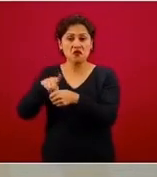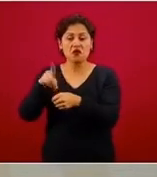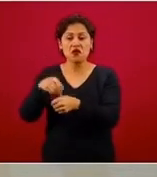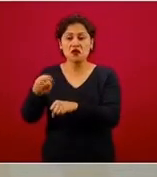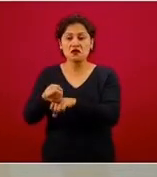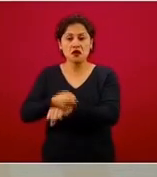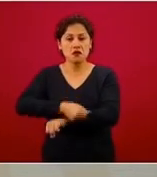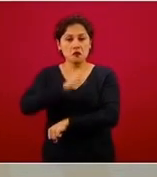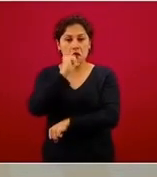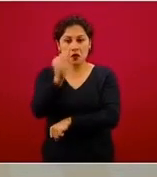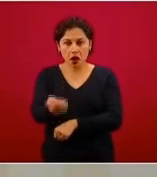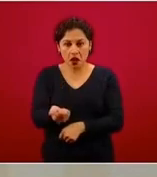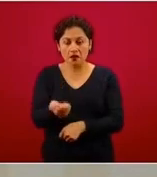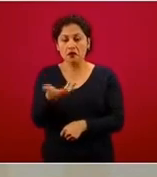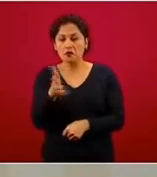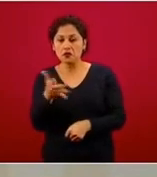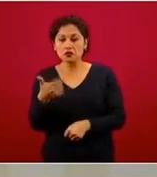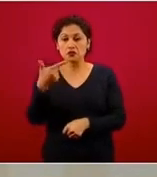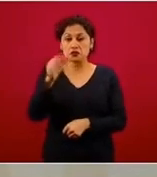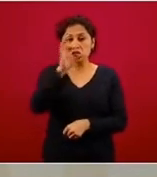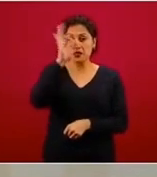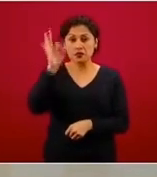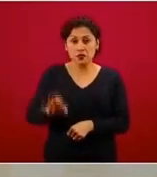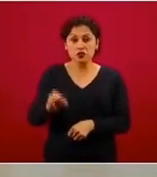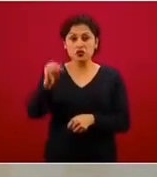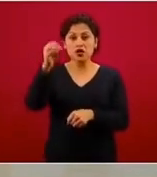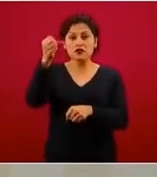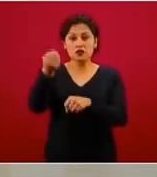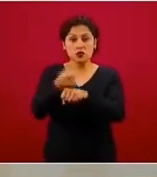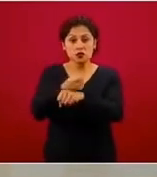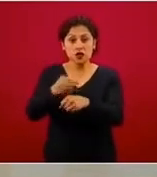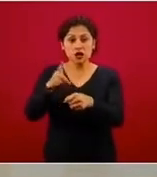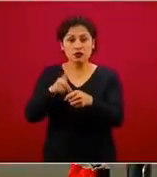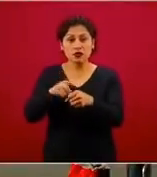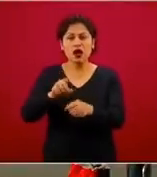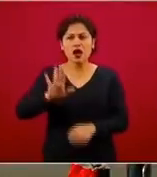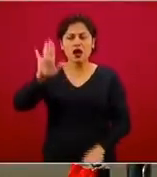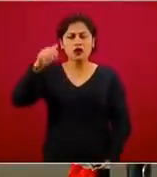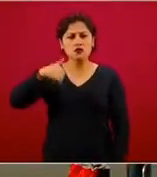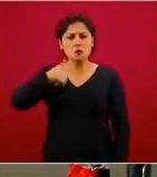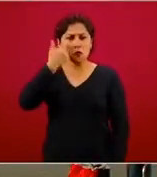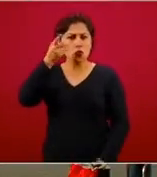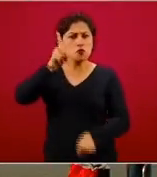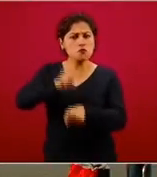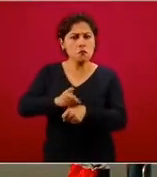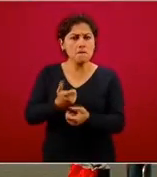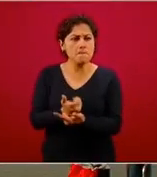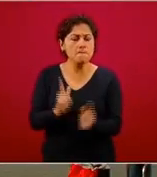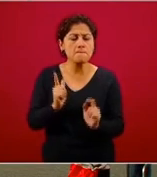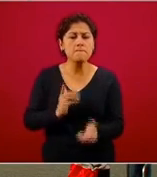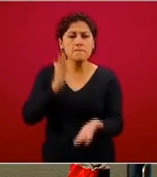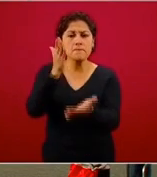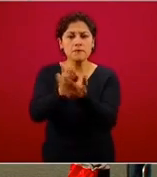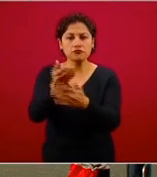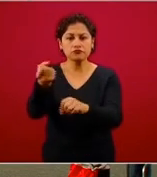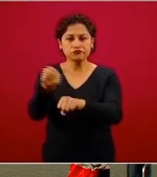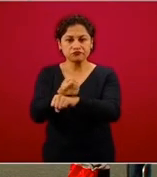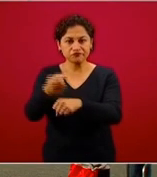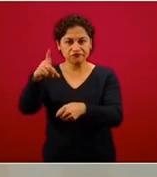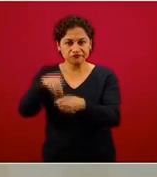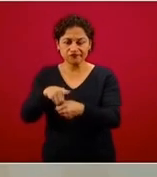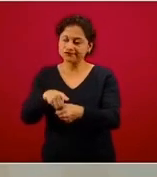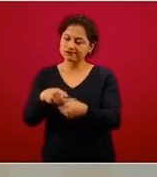less. And only 7% of donors donate in an altruistic